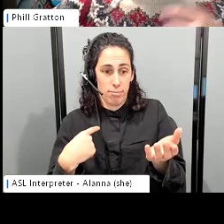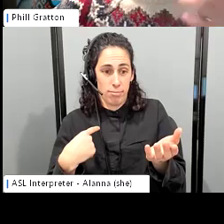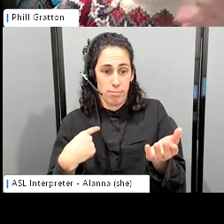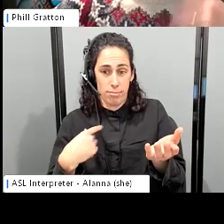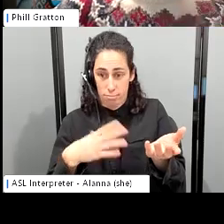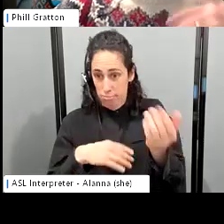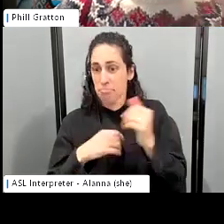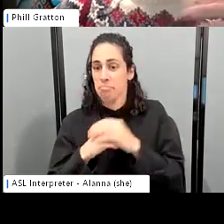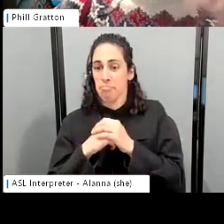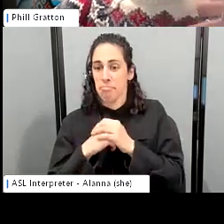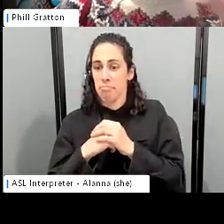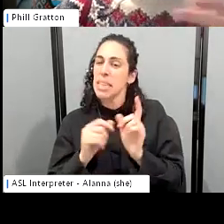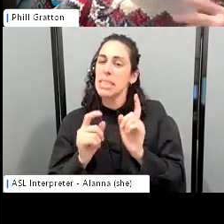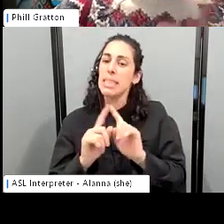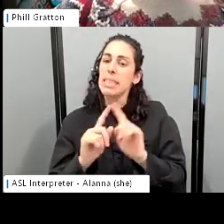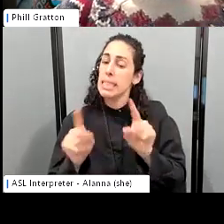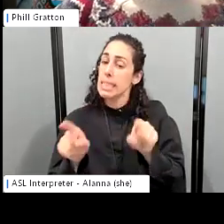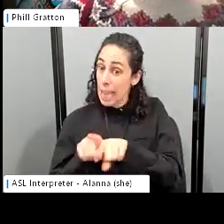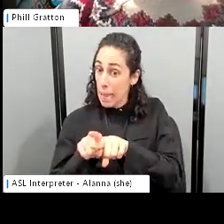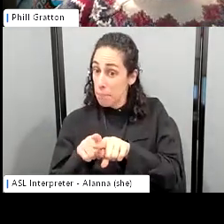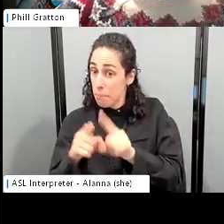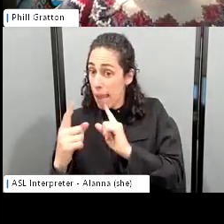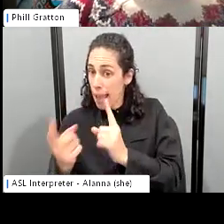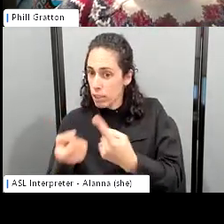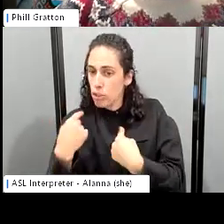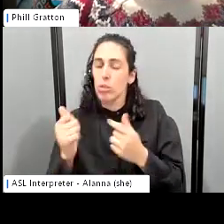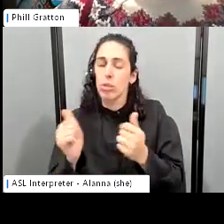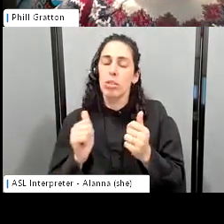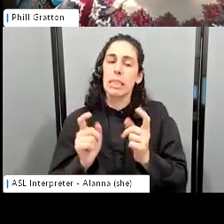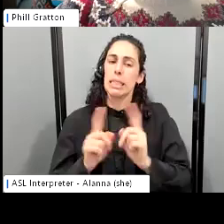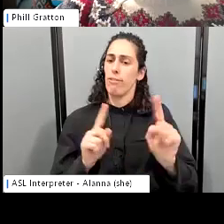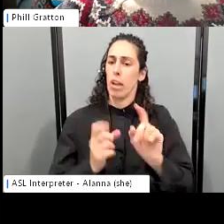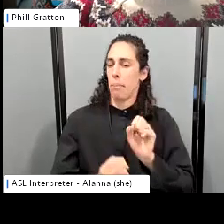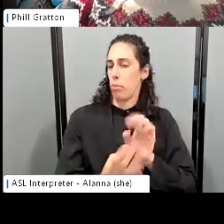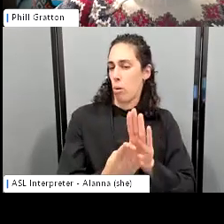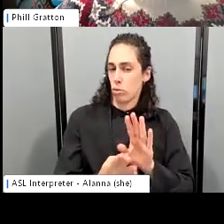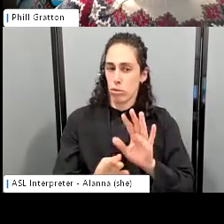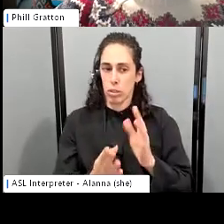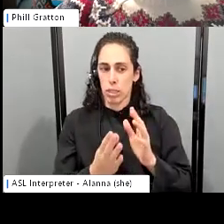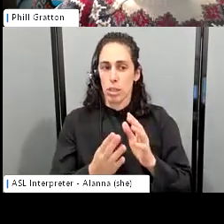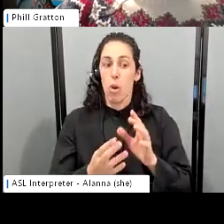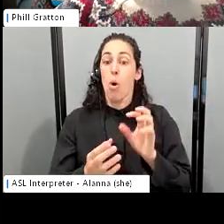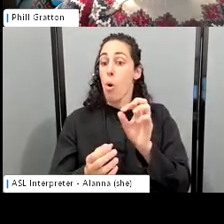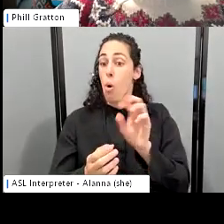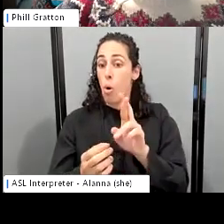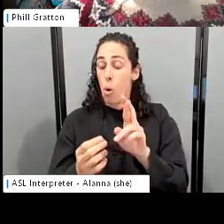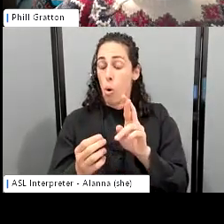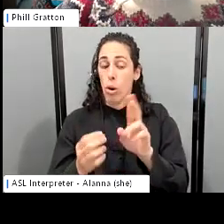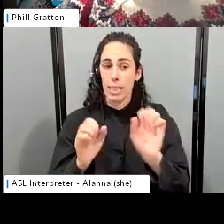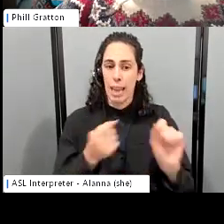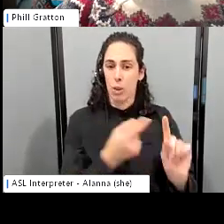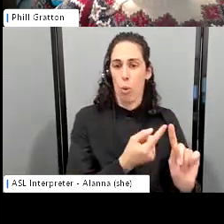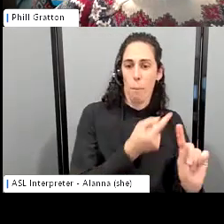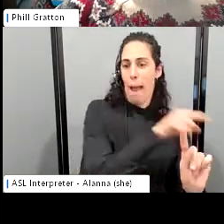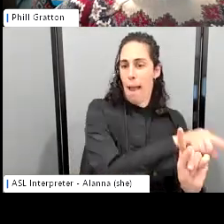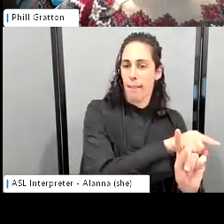And so it gives me a different way to explain what's in that document. You can always go back to the first one. So now it gives me a few options here. I